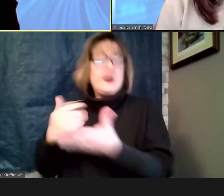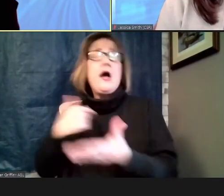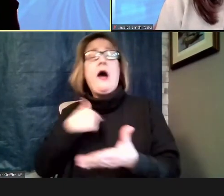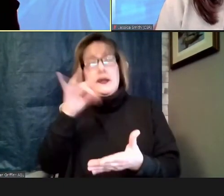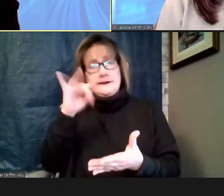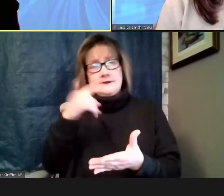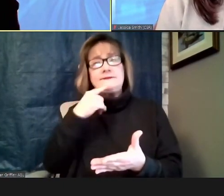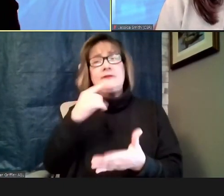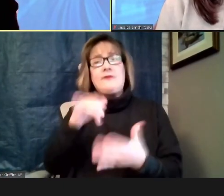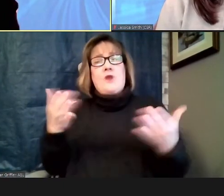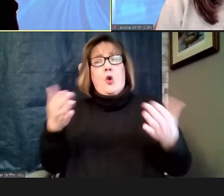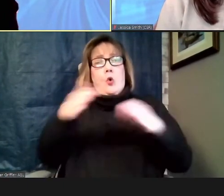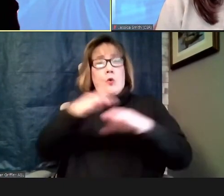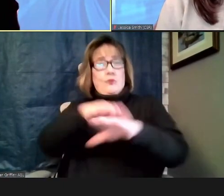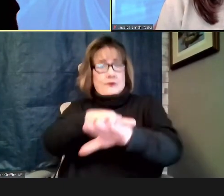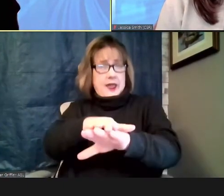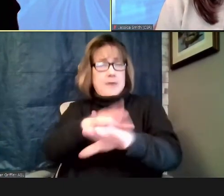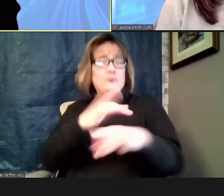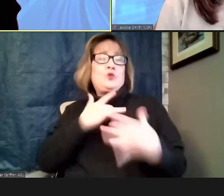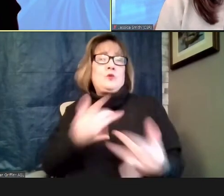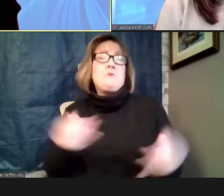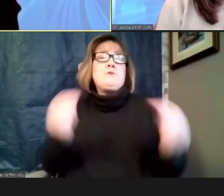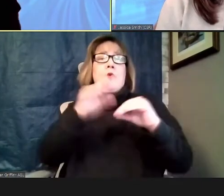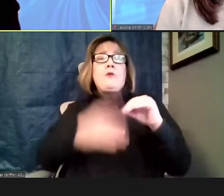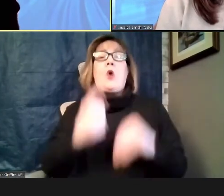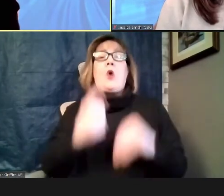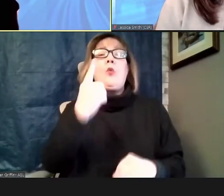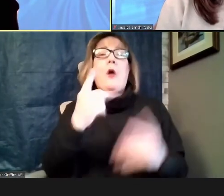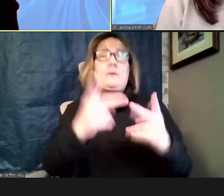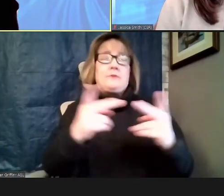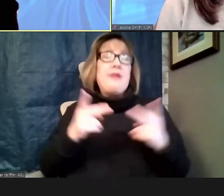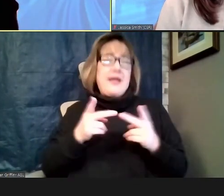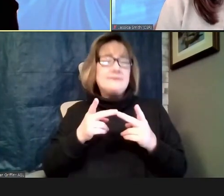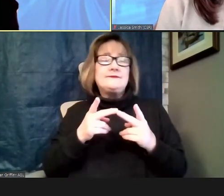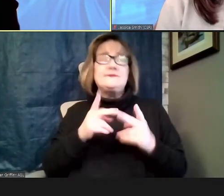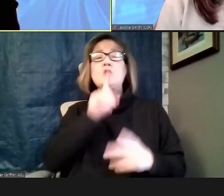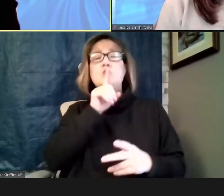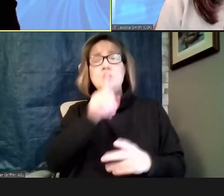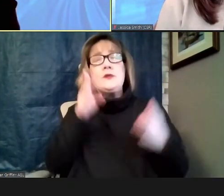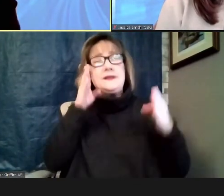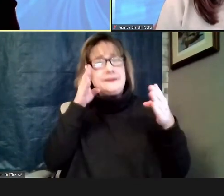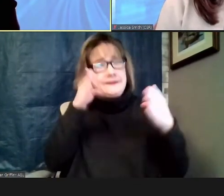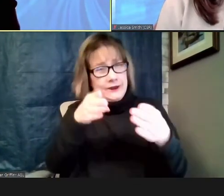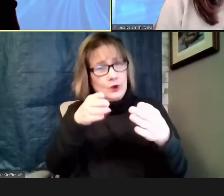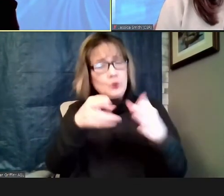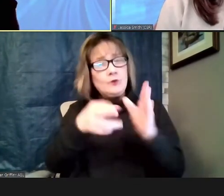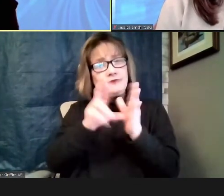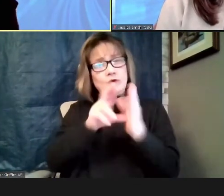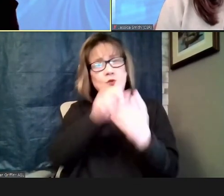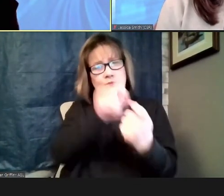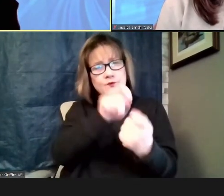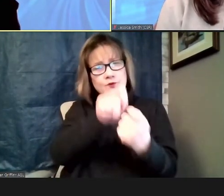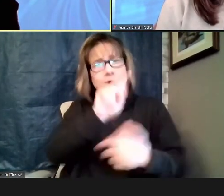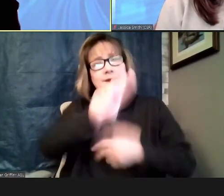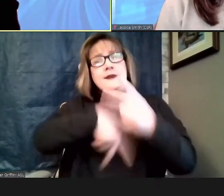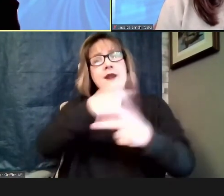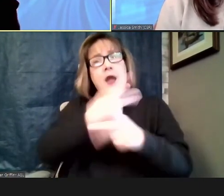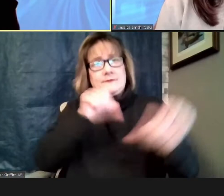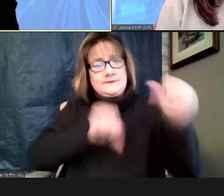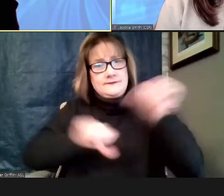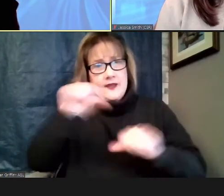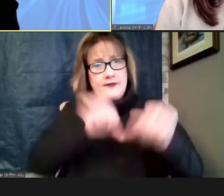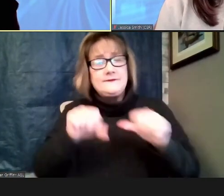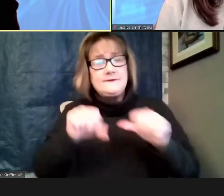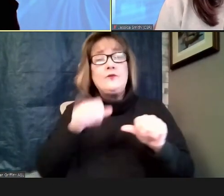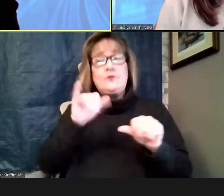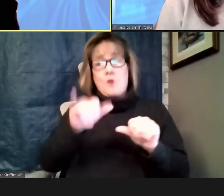they're overlapping so that there's usually more than one home, they really are geared to review certain types of science. And we build the